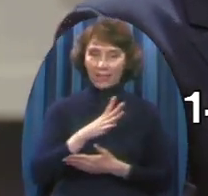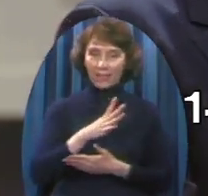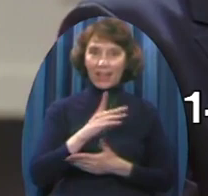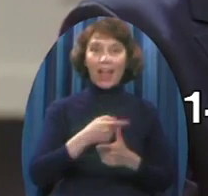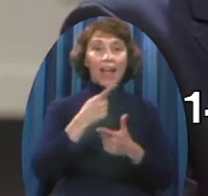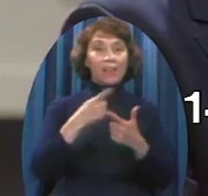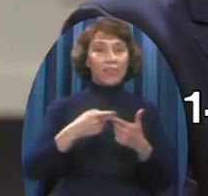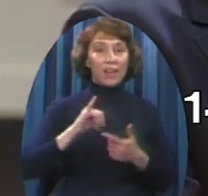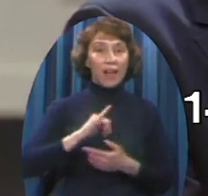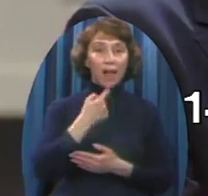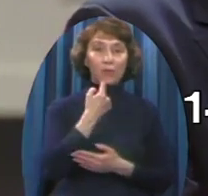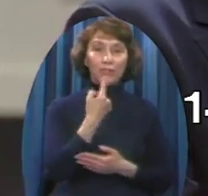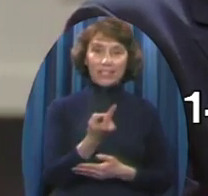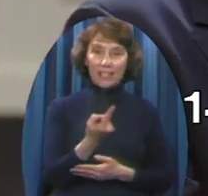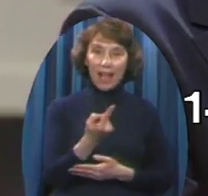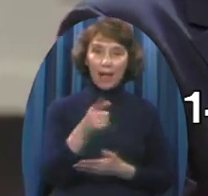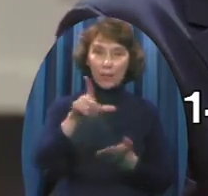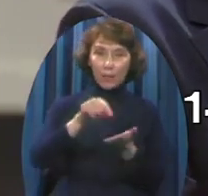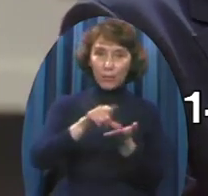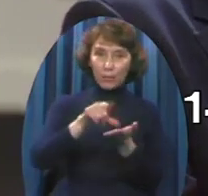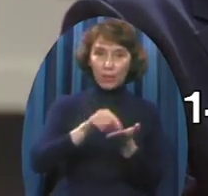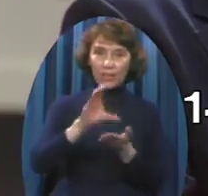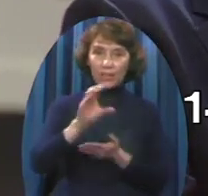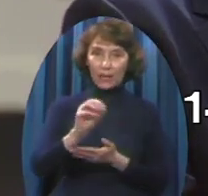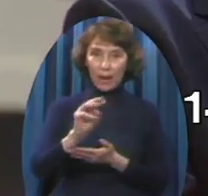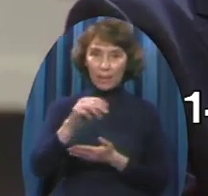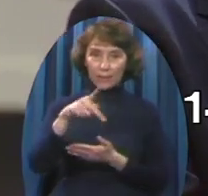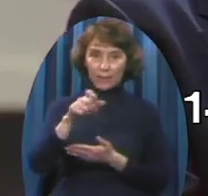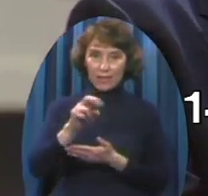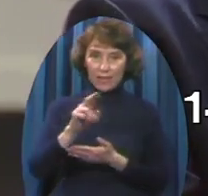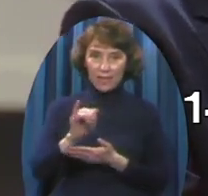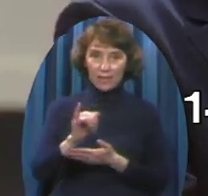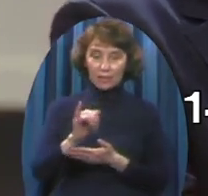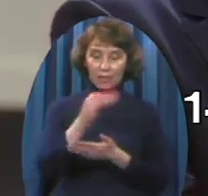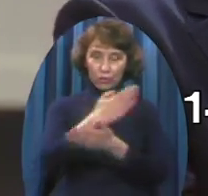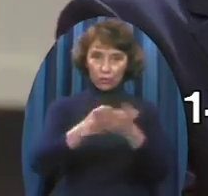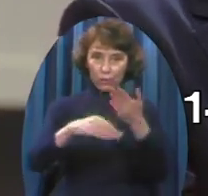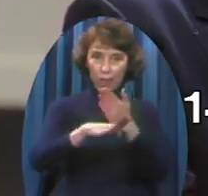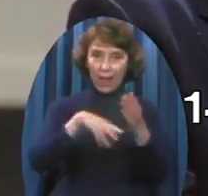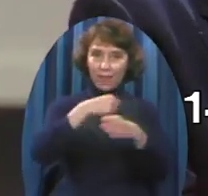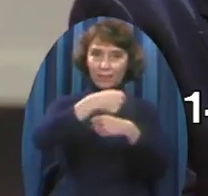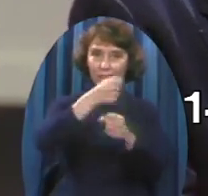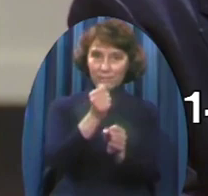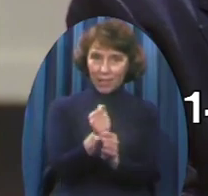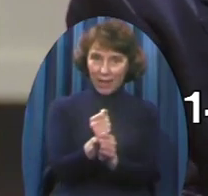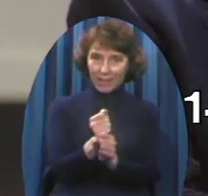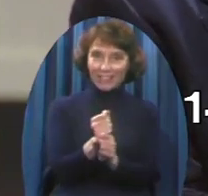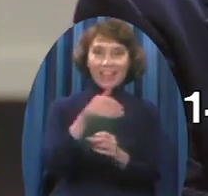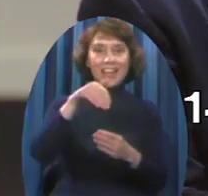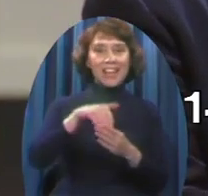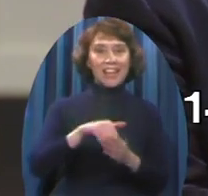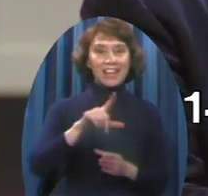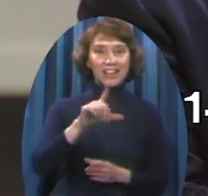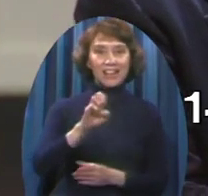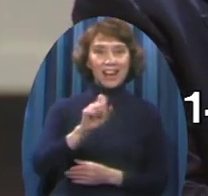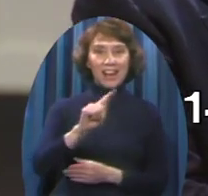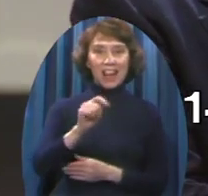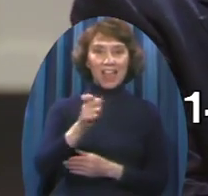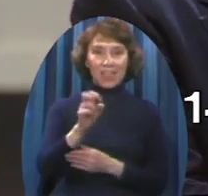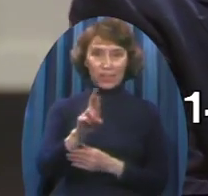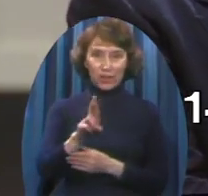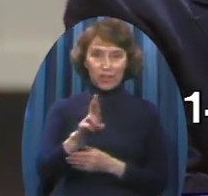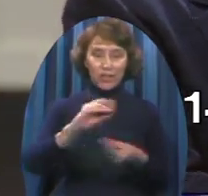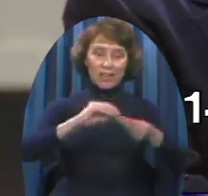to begin hand-tooling these two Bibles for you. They're going to be hand-tooled in genuine leather, numbered, your